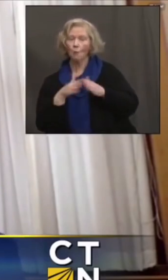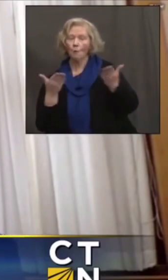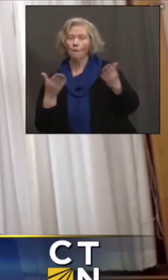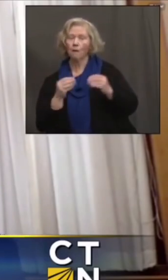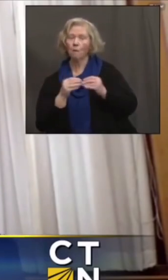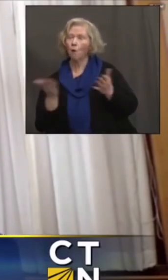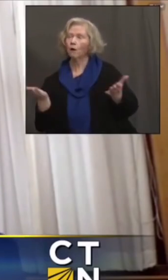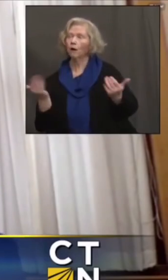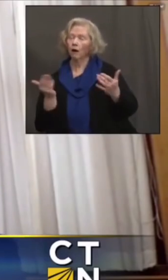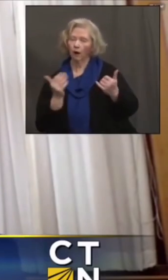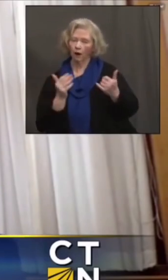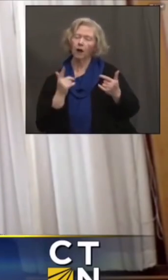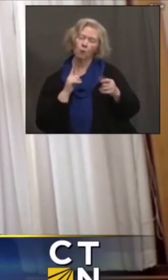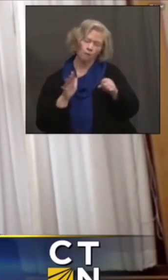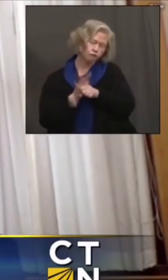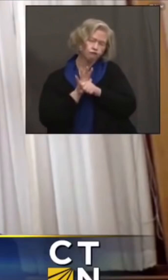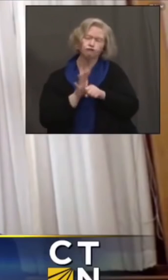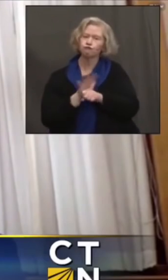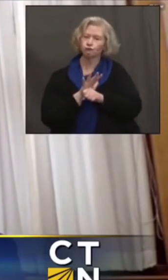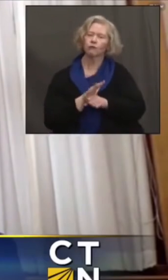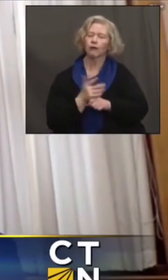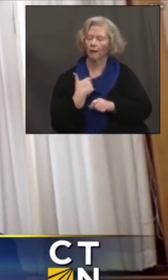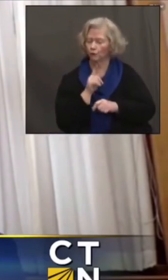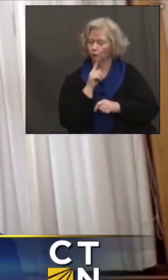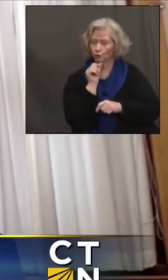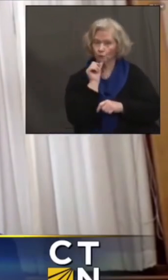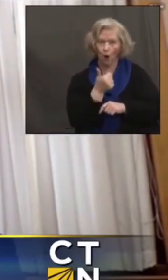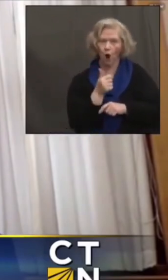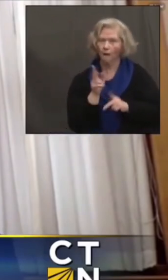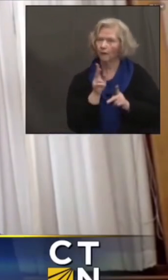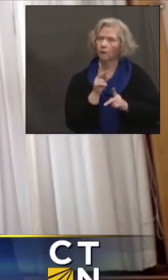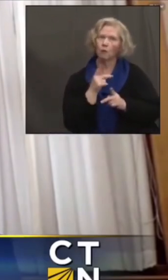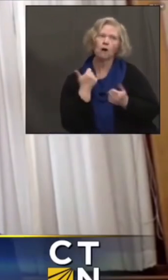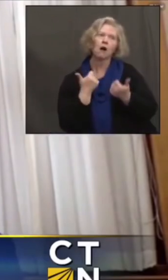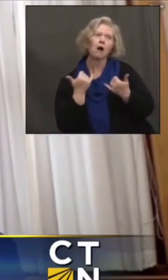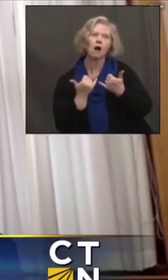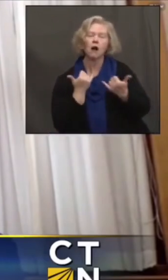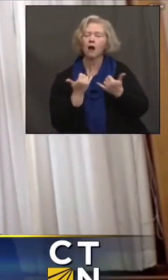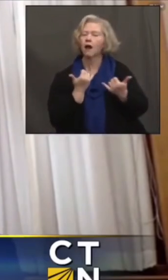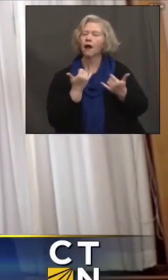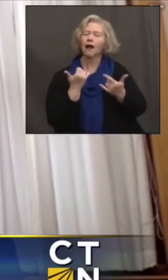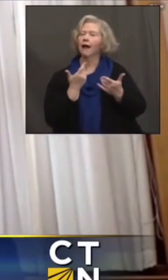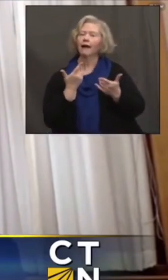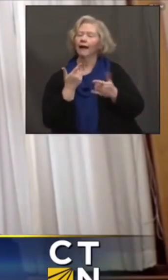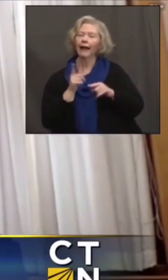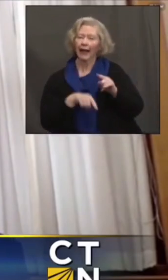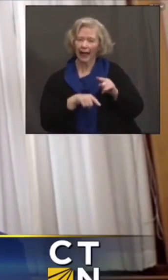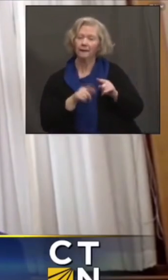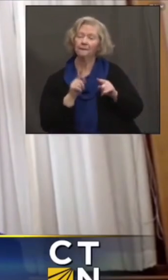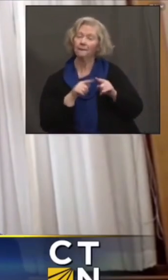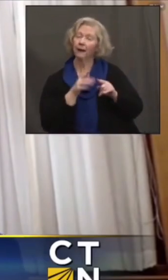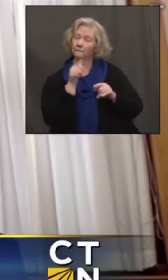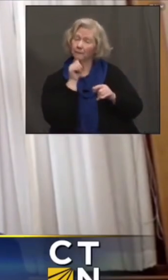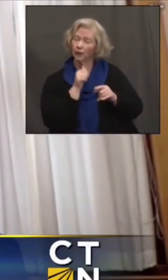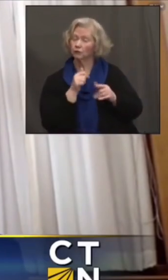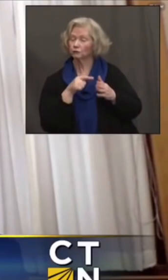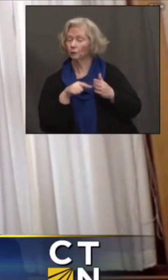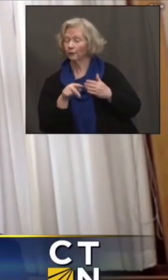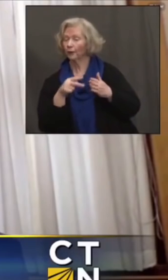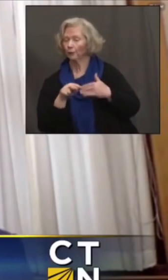we'll certainly see that tomorrow. There'll be a lot of people out hunting for appointments that won't be able to find them tomorrow, but we'll be able to find them over the next couple of weeks.